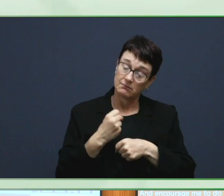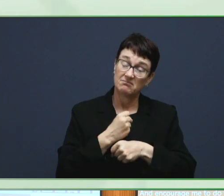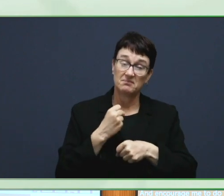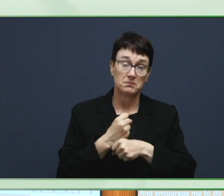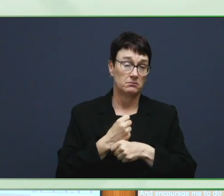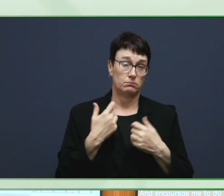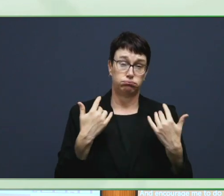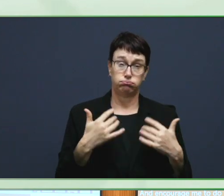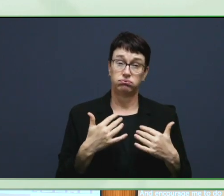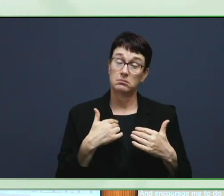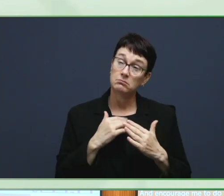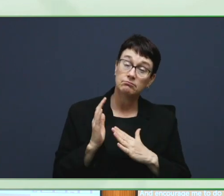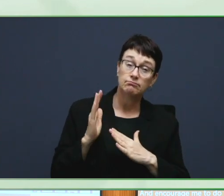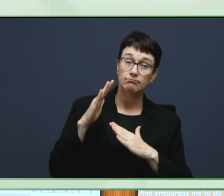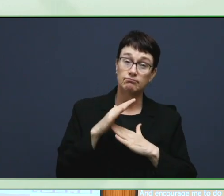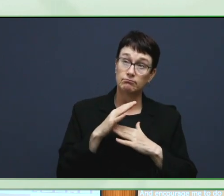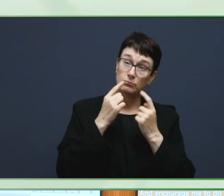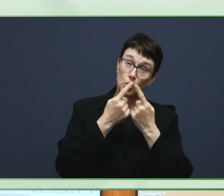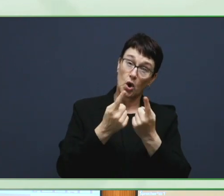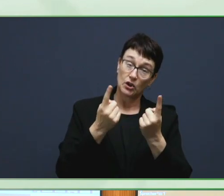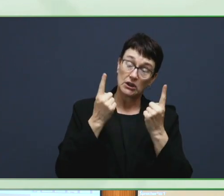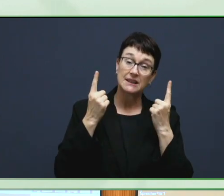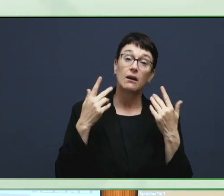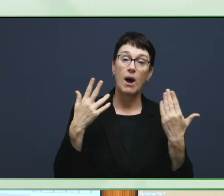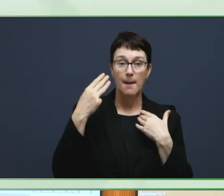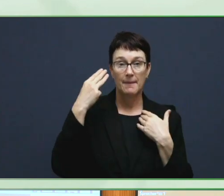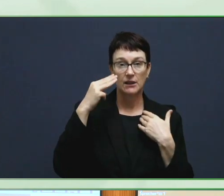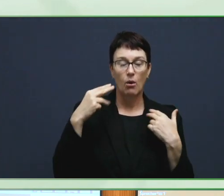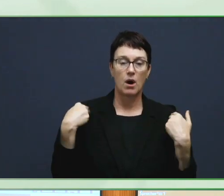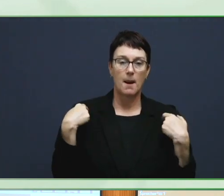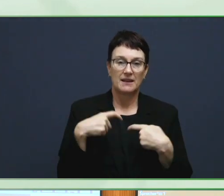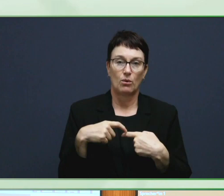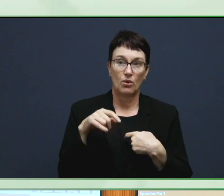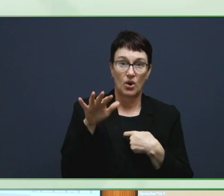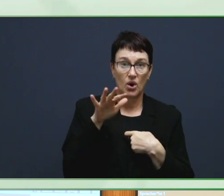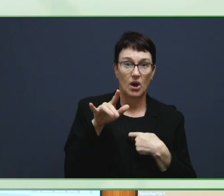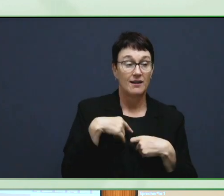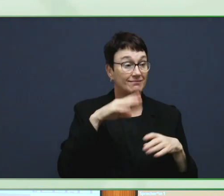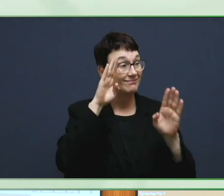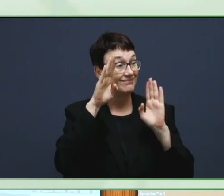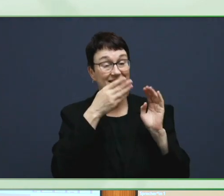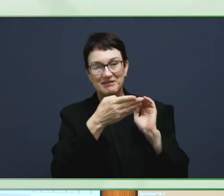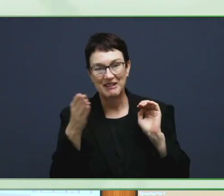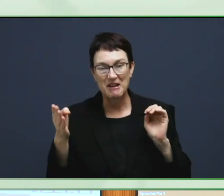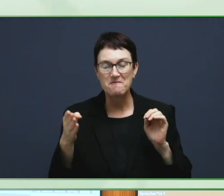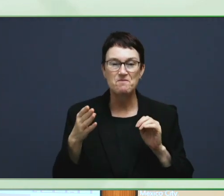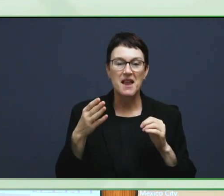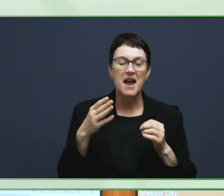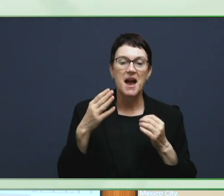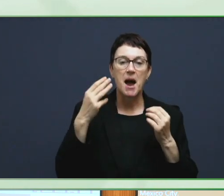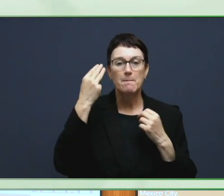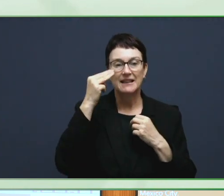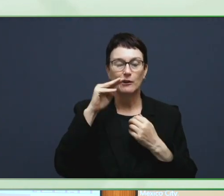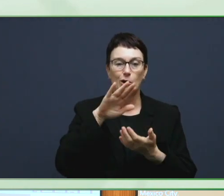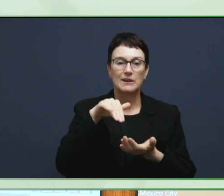I could take in Mexico City. Hello from Mexico City, the country of Frida